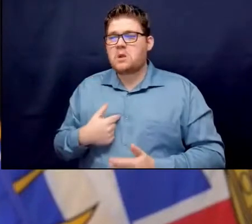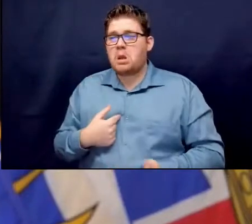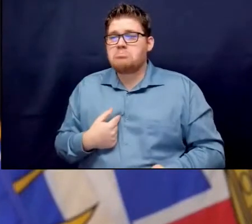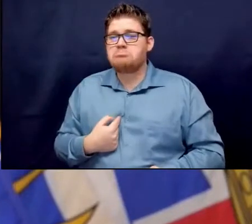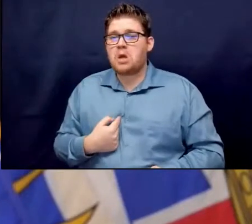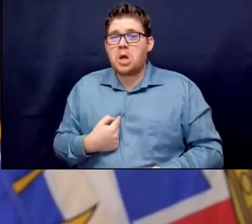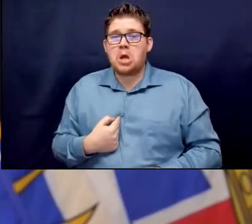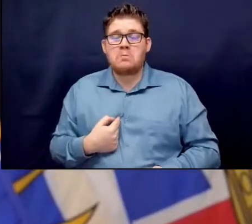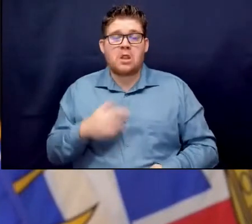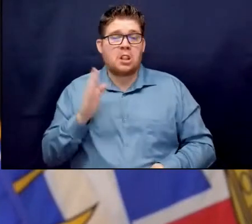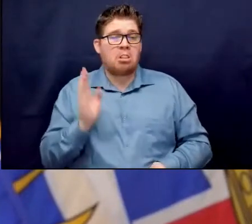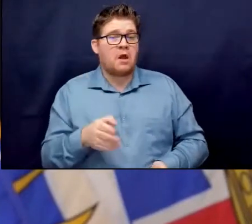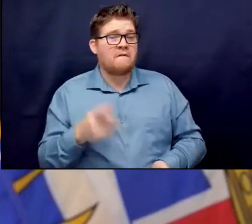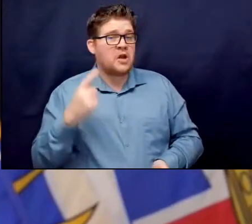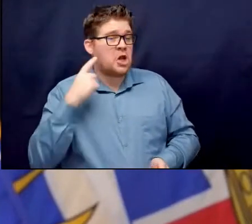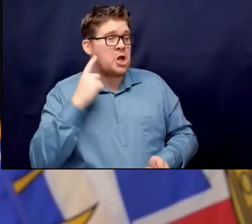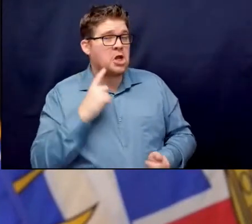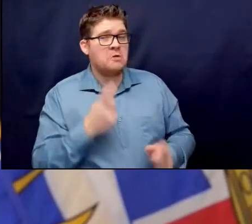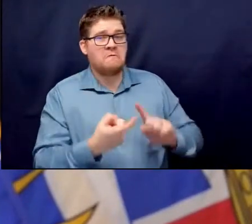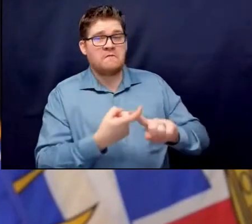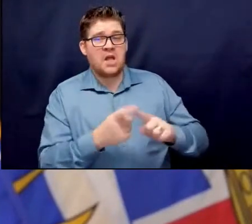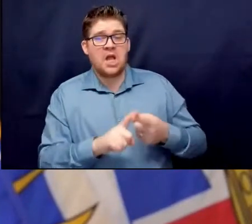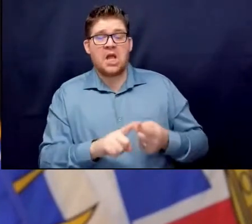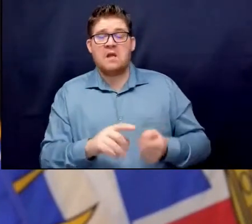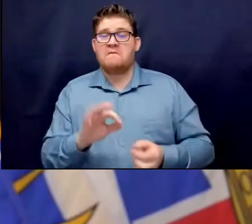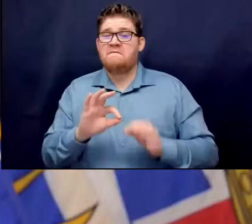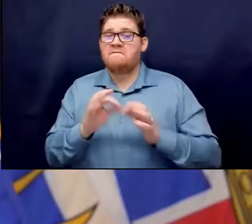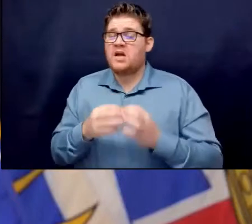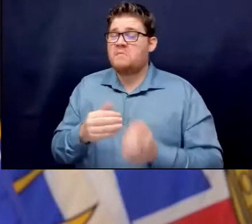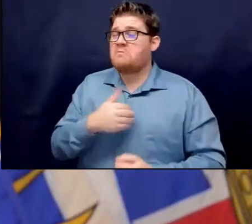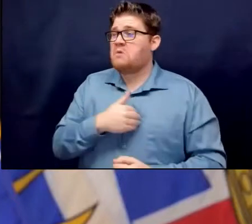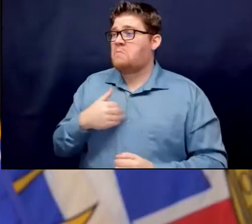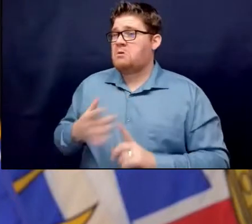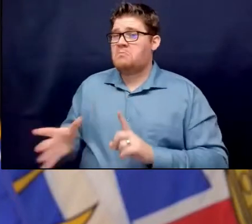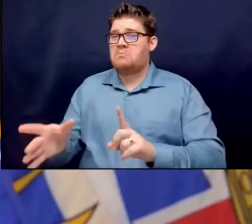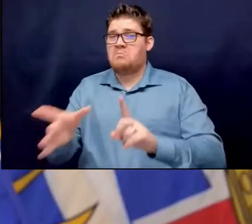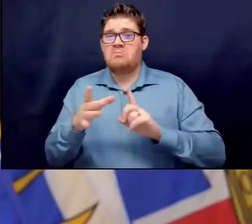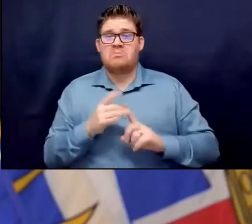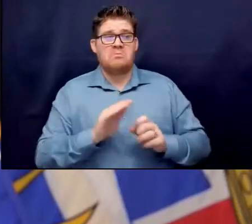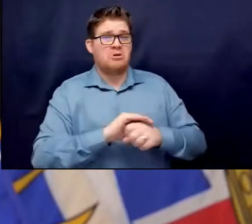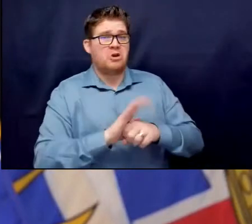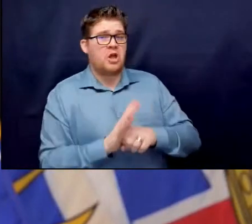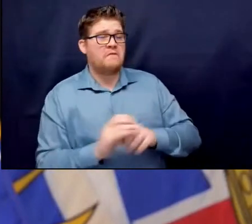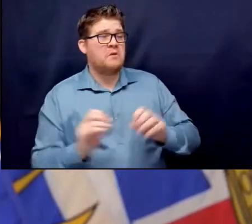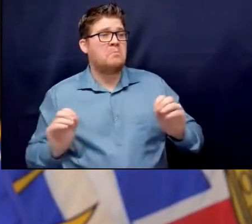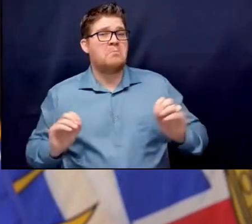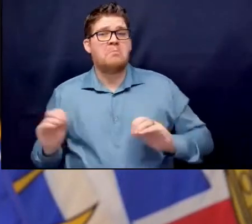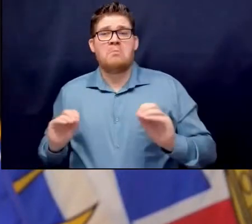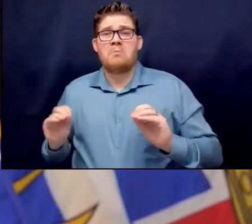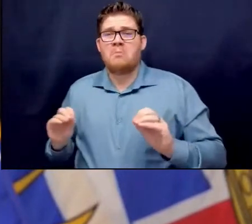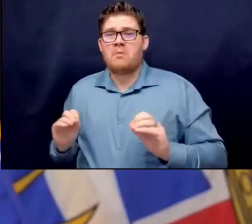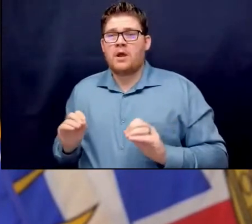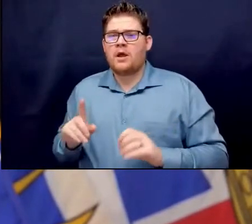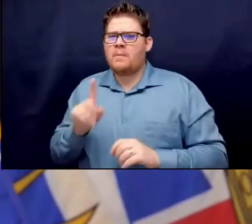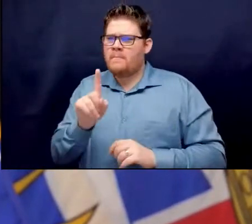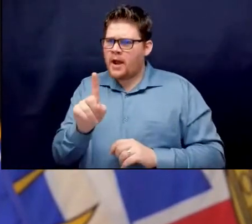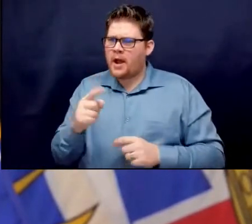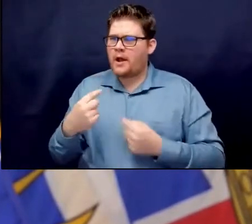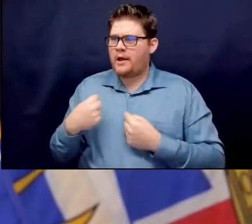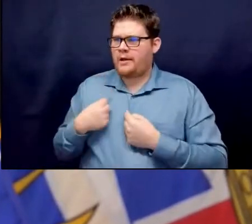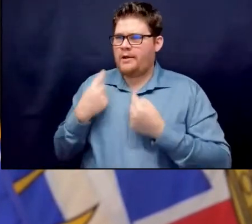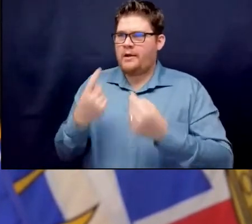in November when Delta was circulating in our province. So it has changed our thinking. And